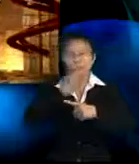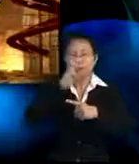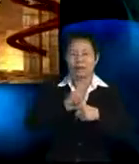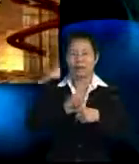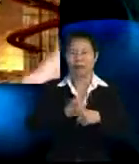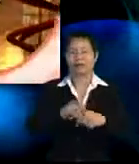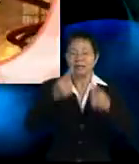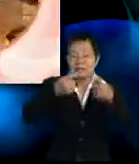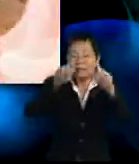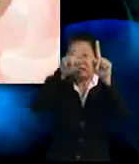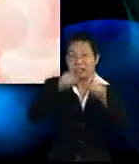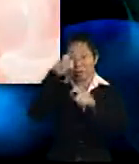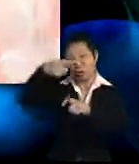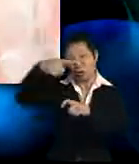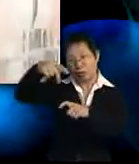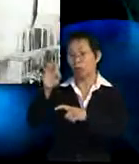Test for proteins.